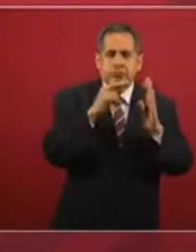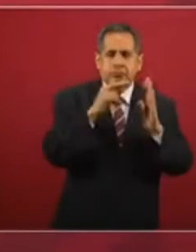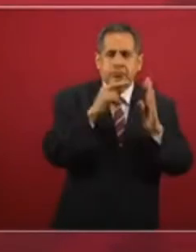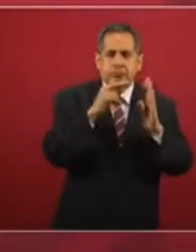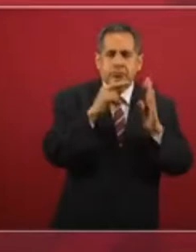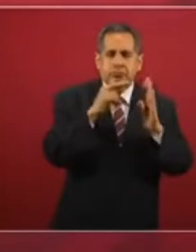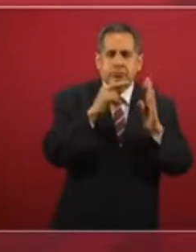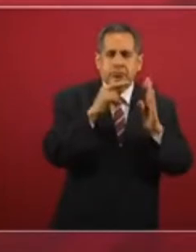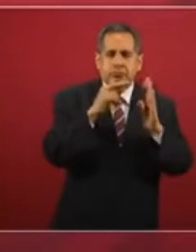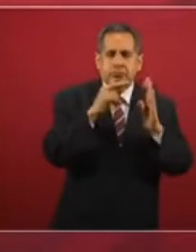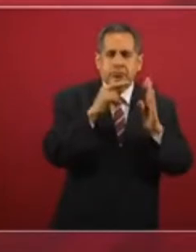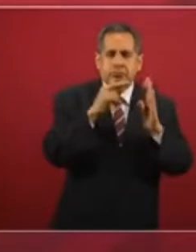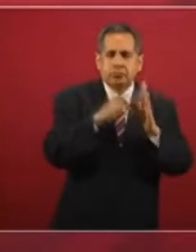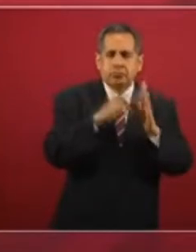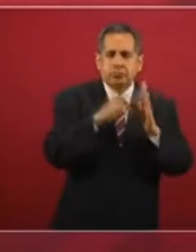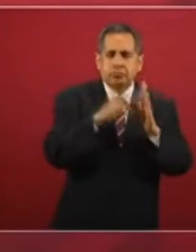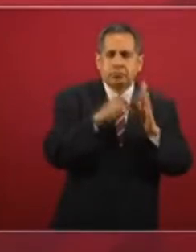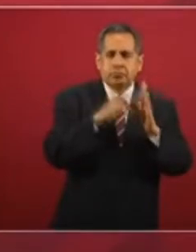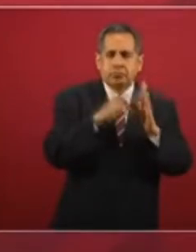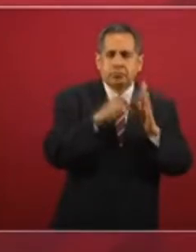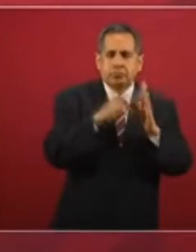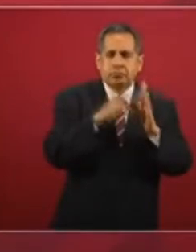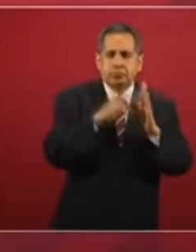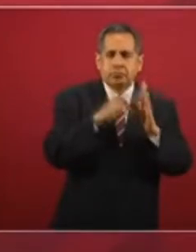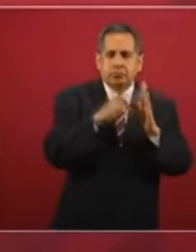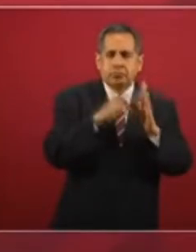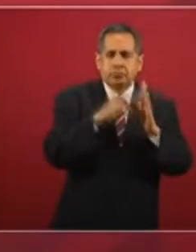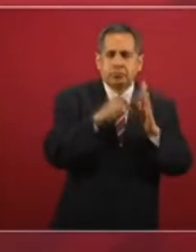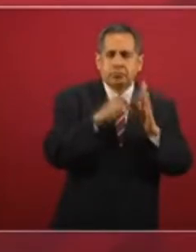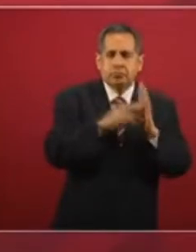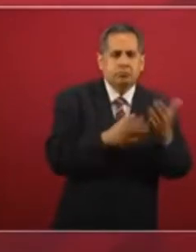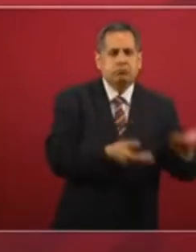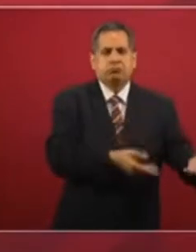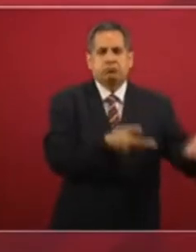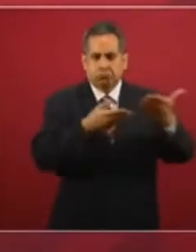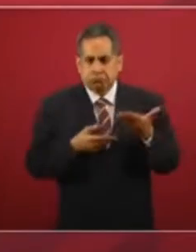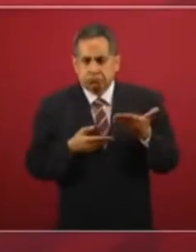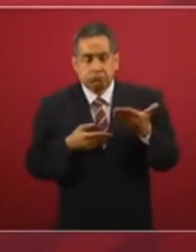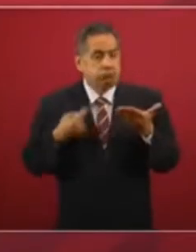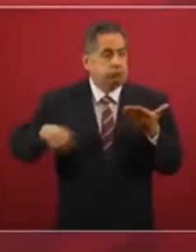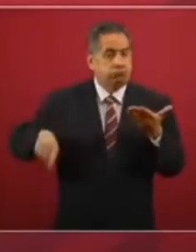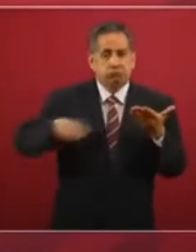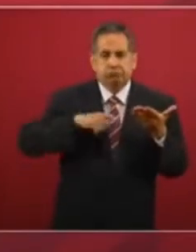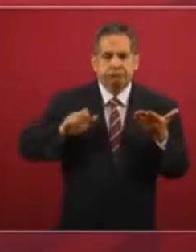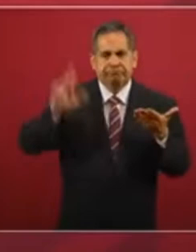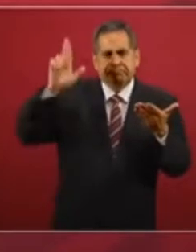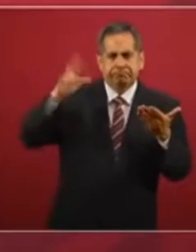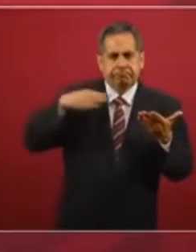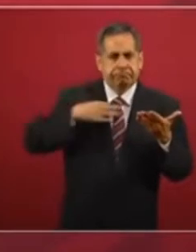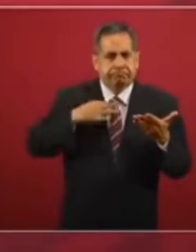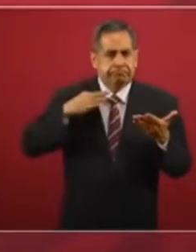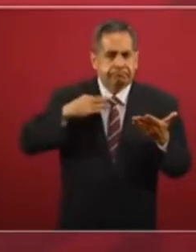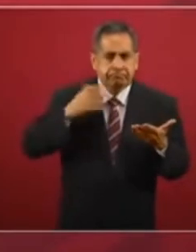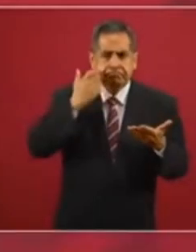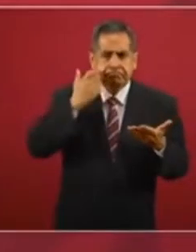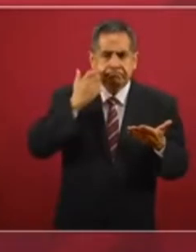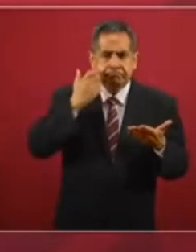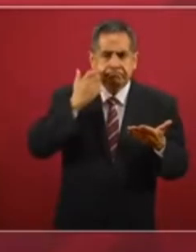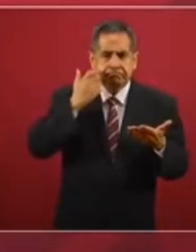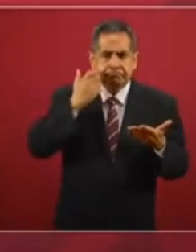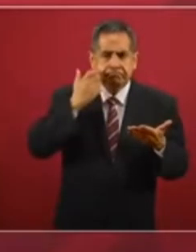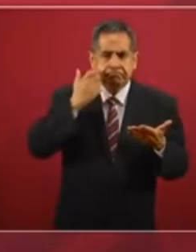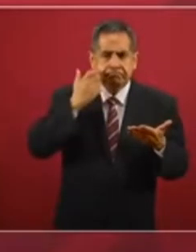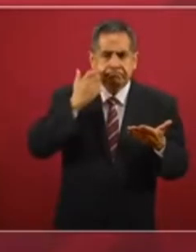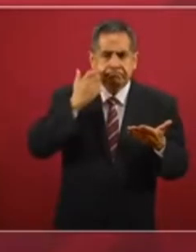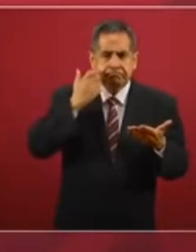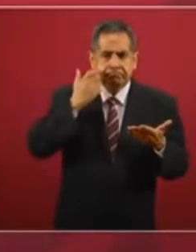Y los protocolos correspondientes. And the corresponding protocols. Que serán analizados por la autoridad regulatoria mexicana. that will